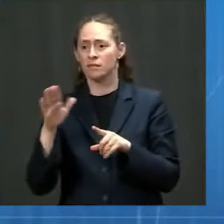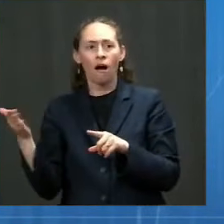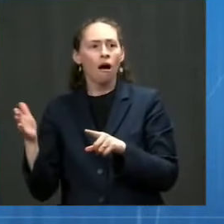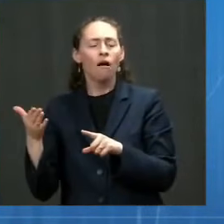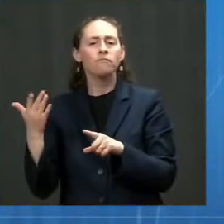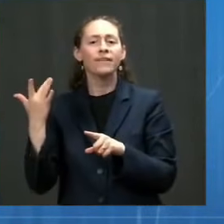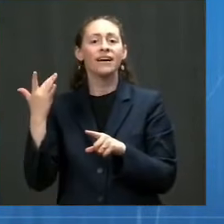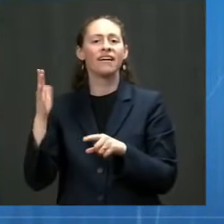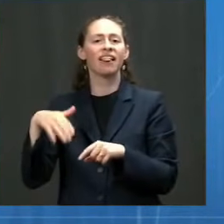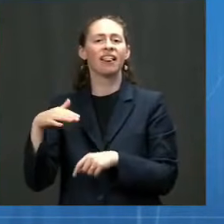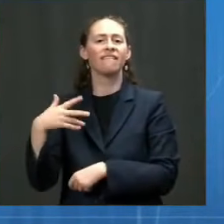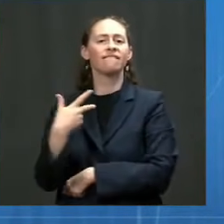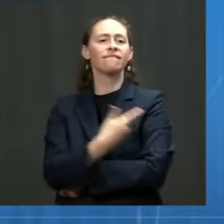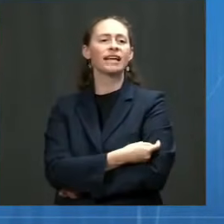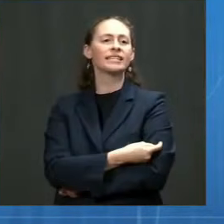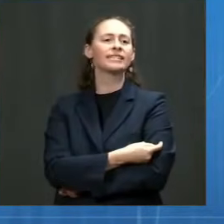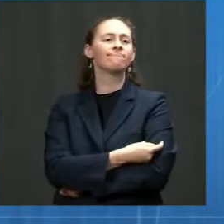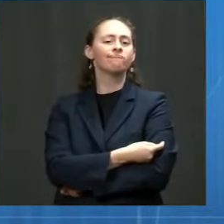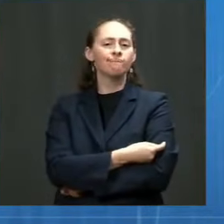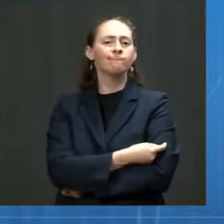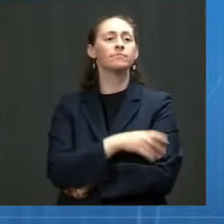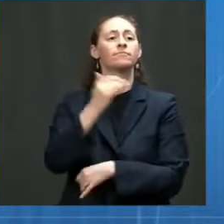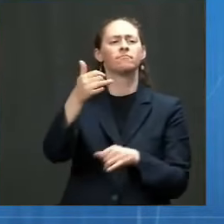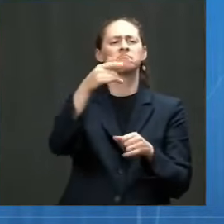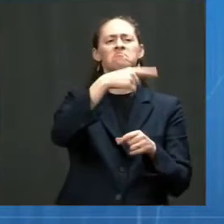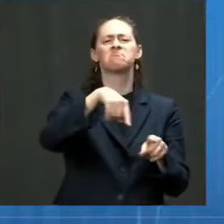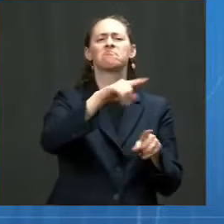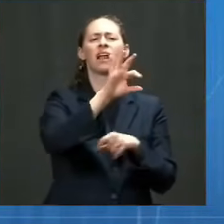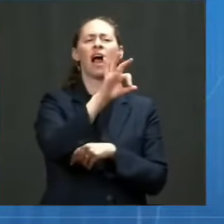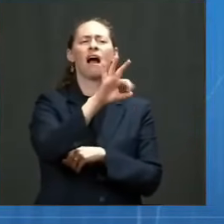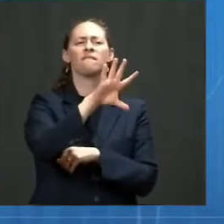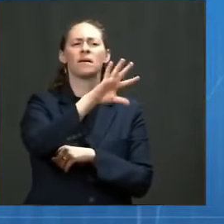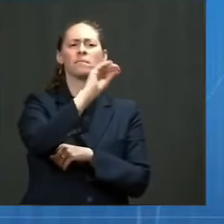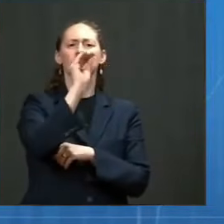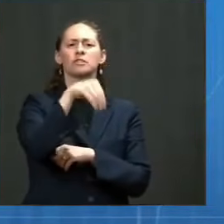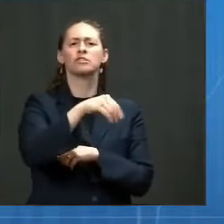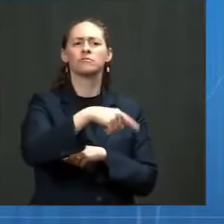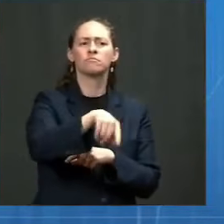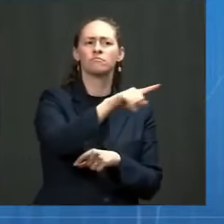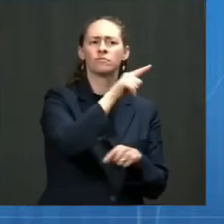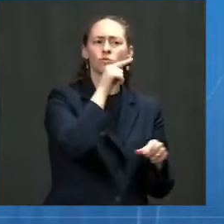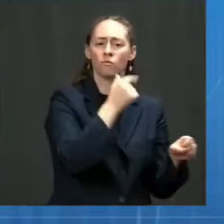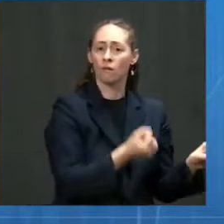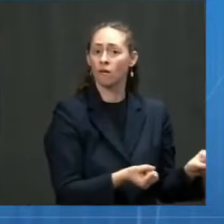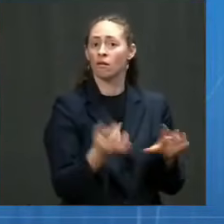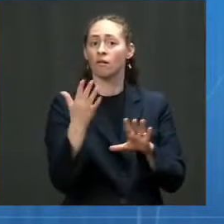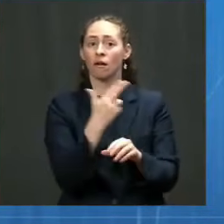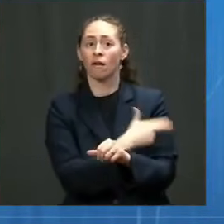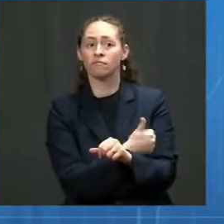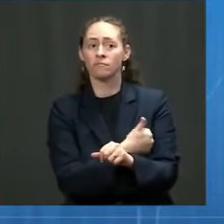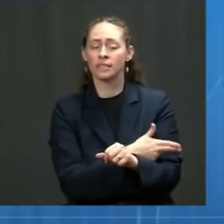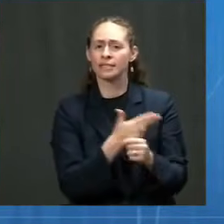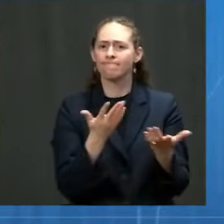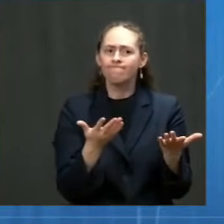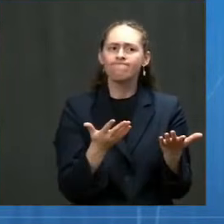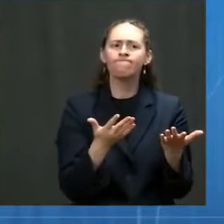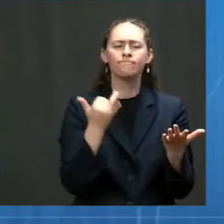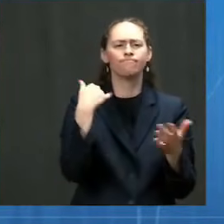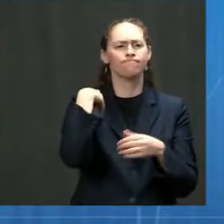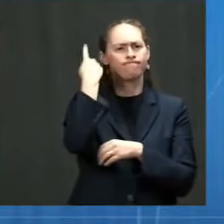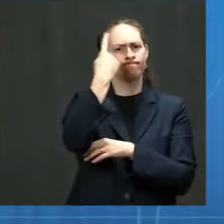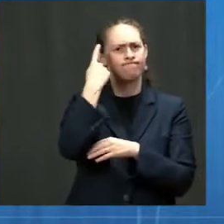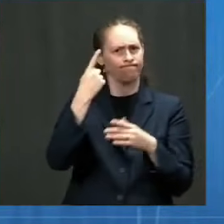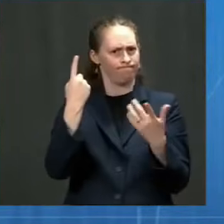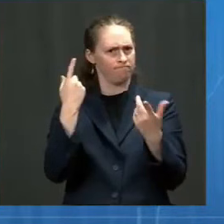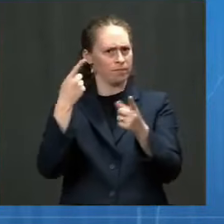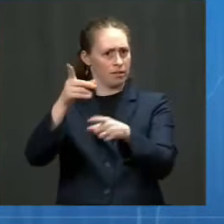and 95% around that are hospitalized are unvaccinated. With the Delta variant, do you still stand by